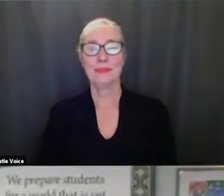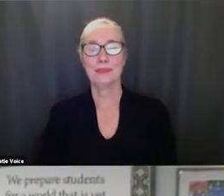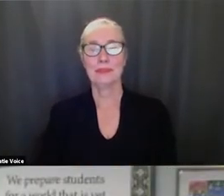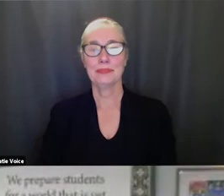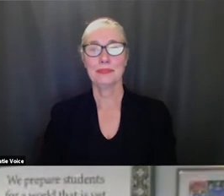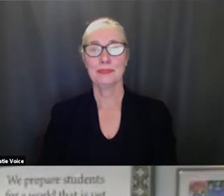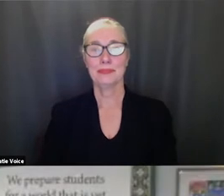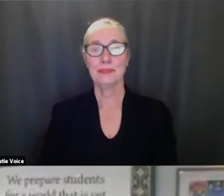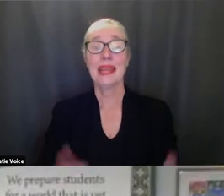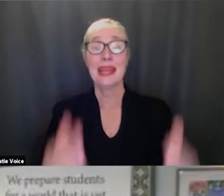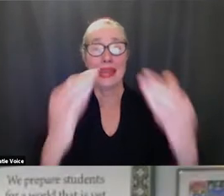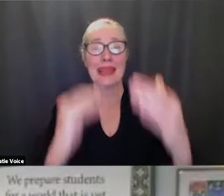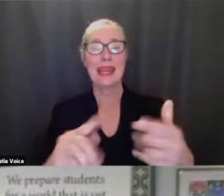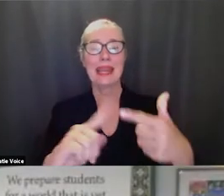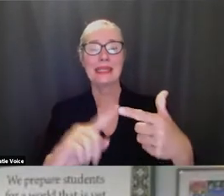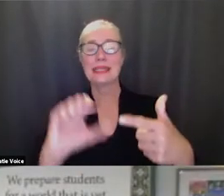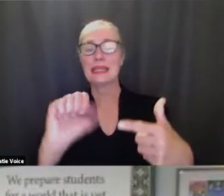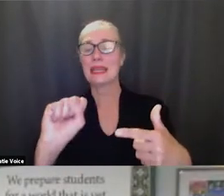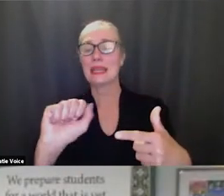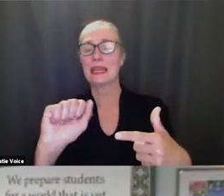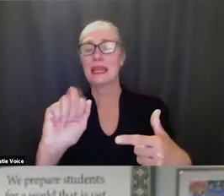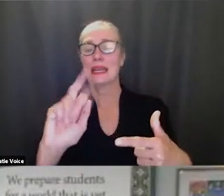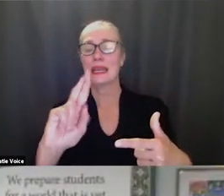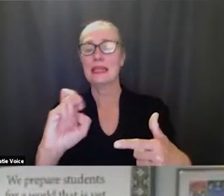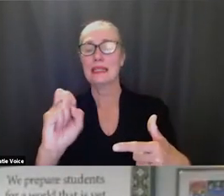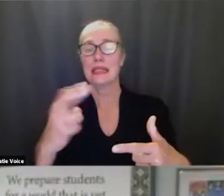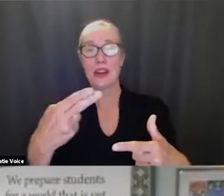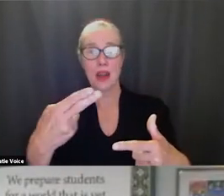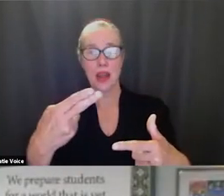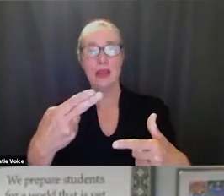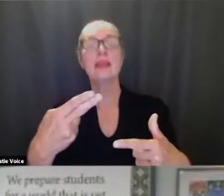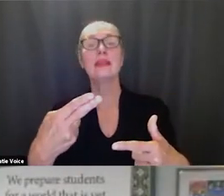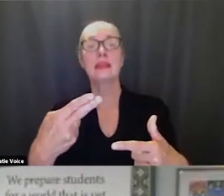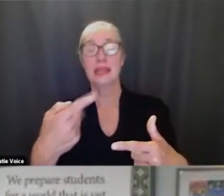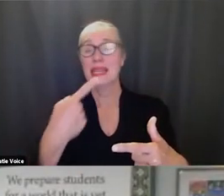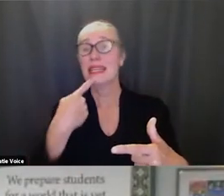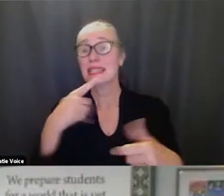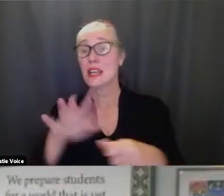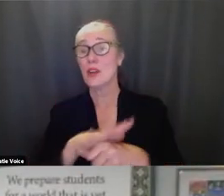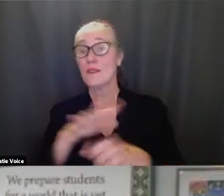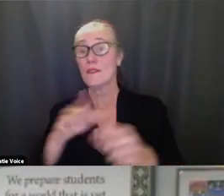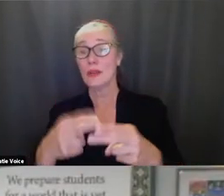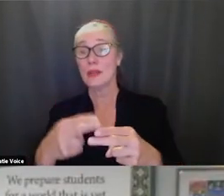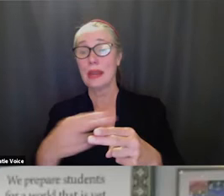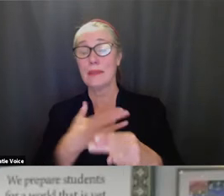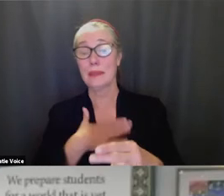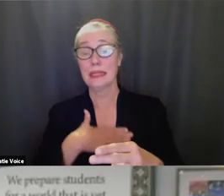next speaker is sarah sarah can you please state your full name